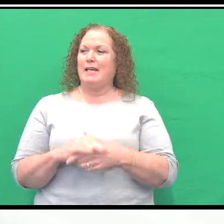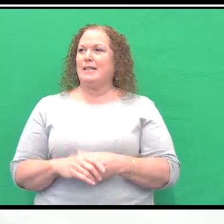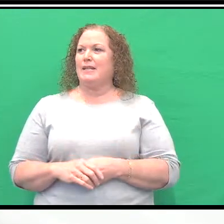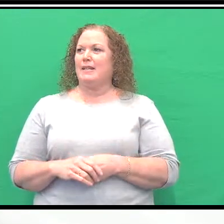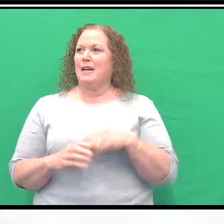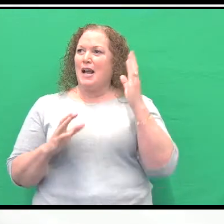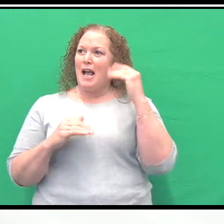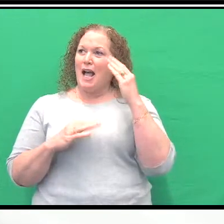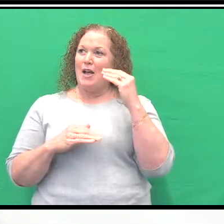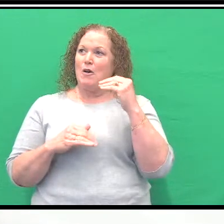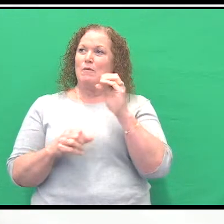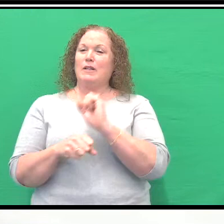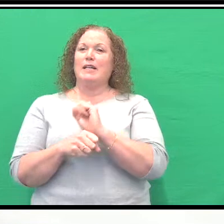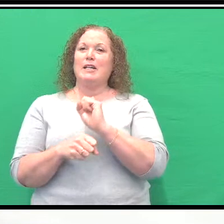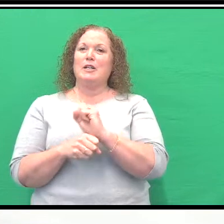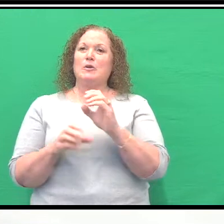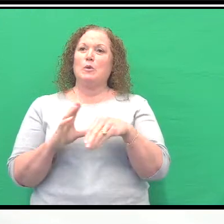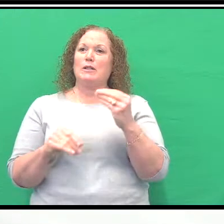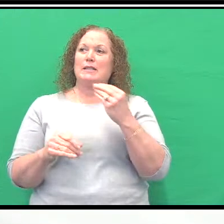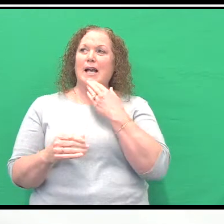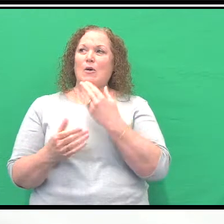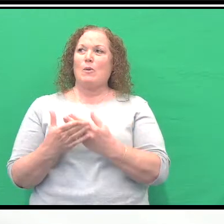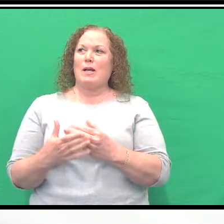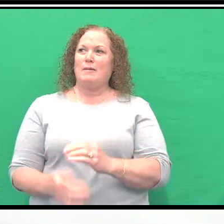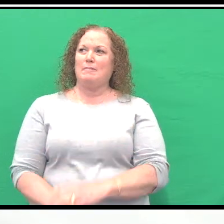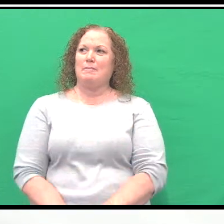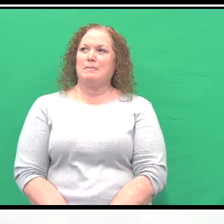well. I don't see how it couldn't.